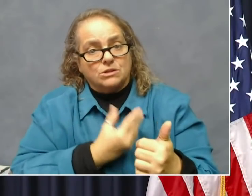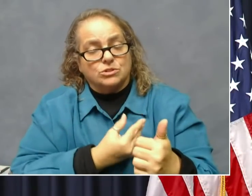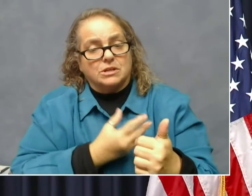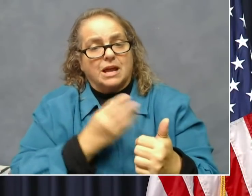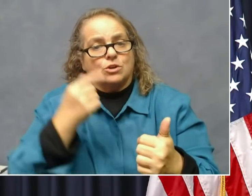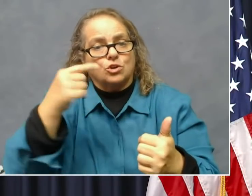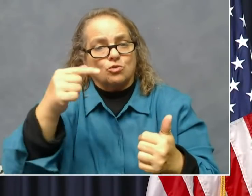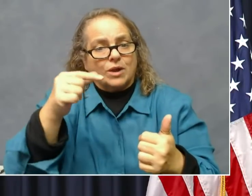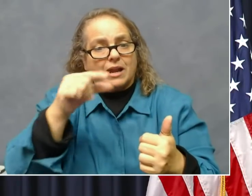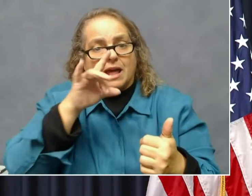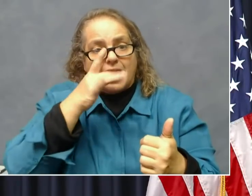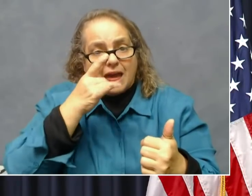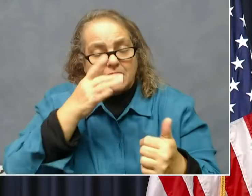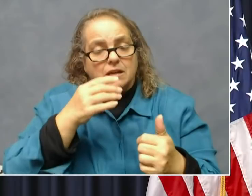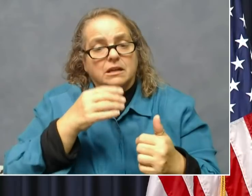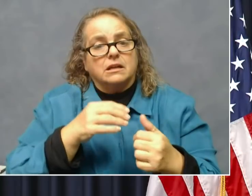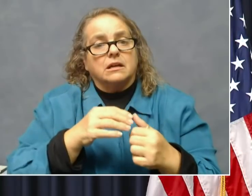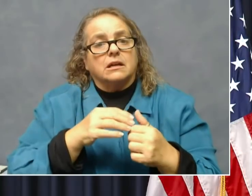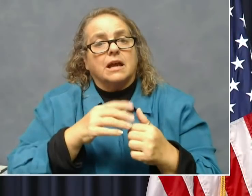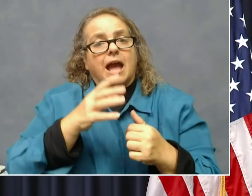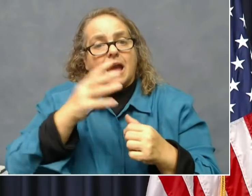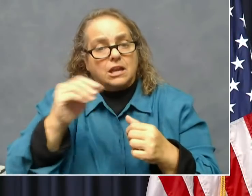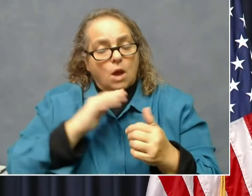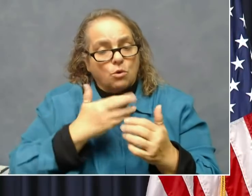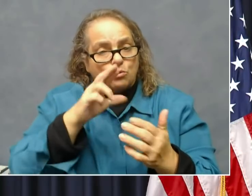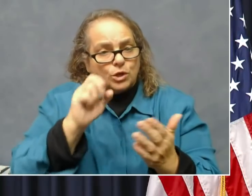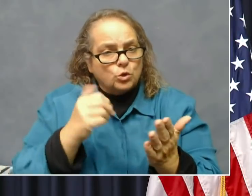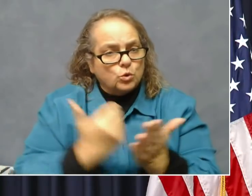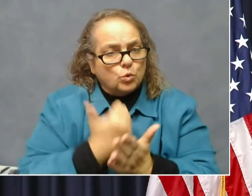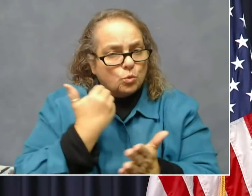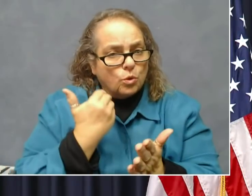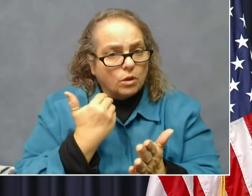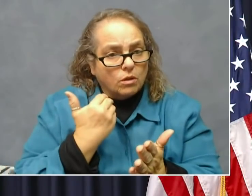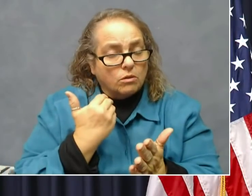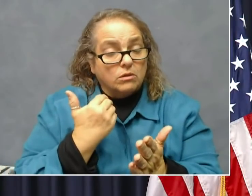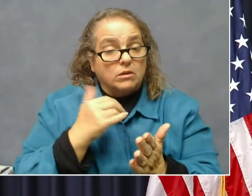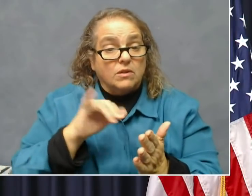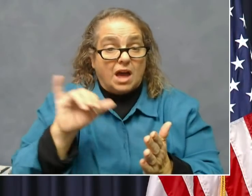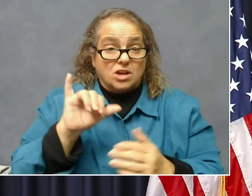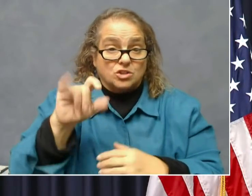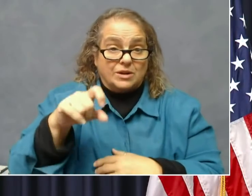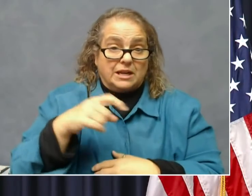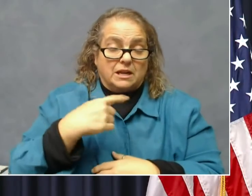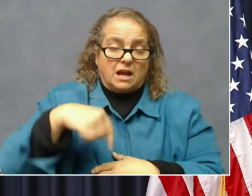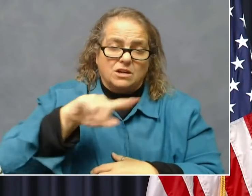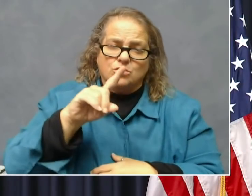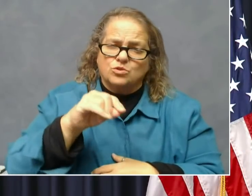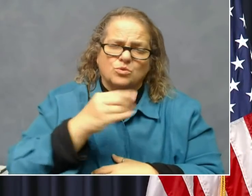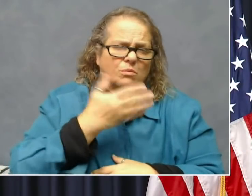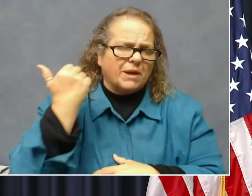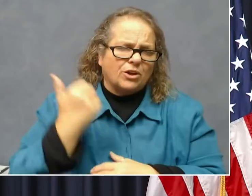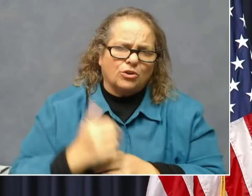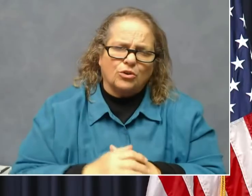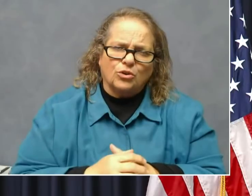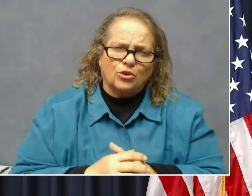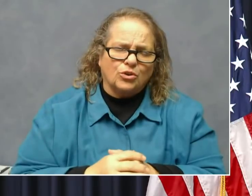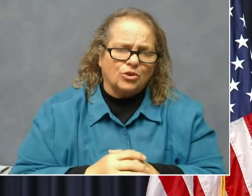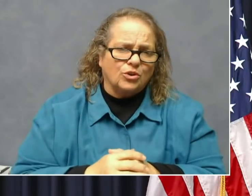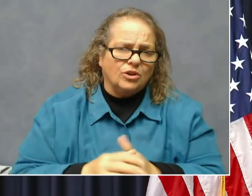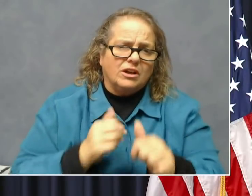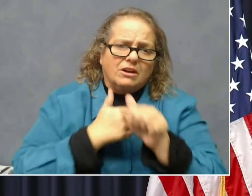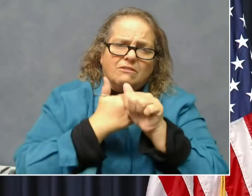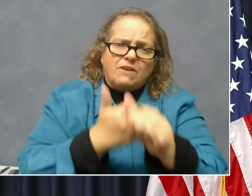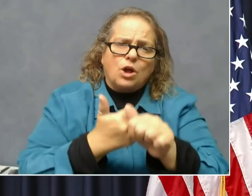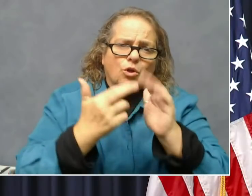of compassion and renewal. They also need us to do better, to follow the rules, to follow